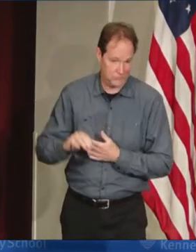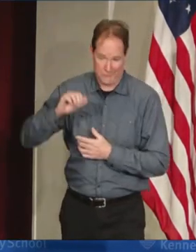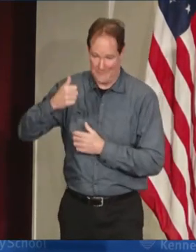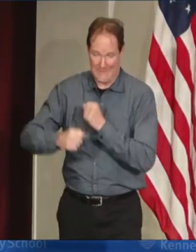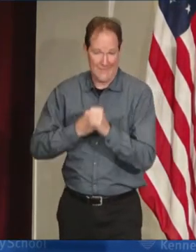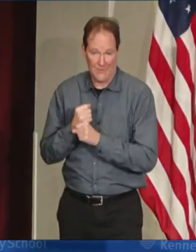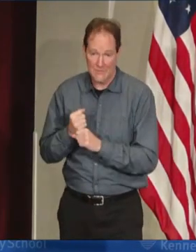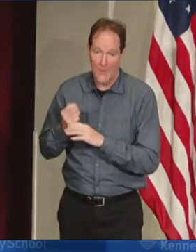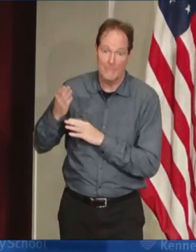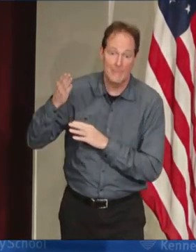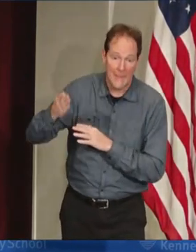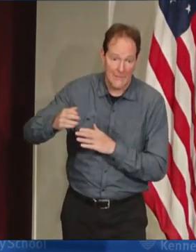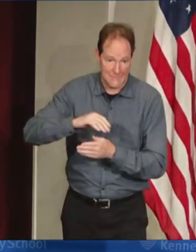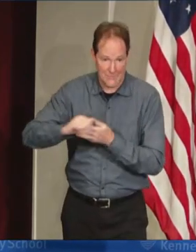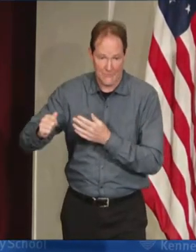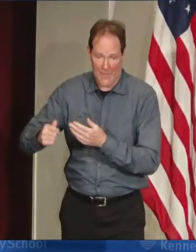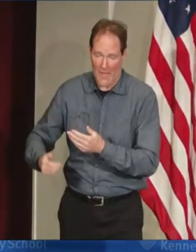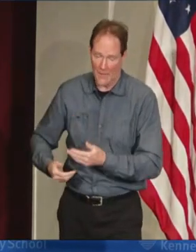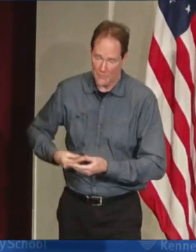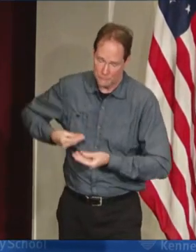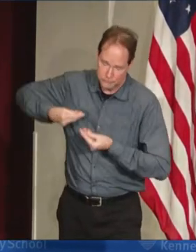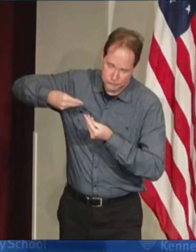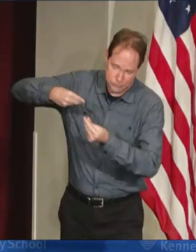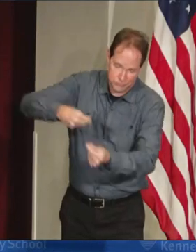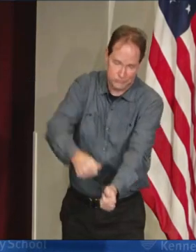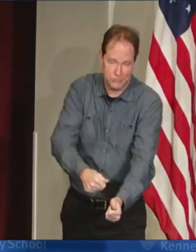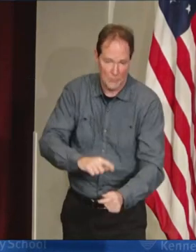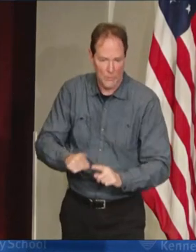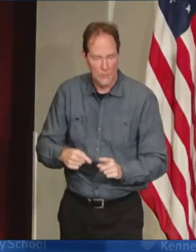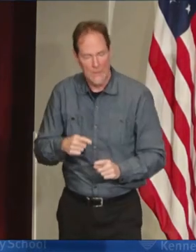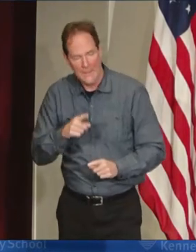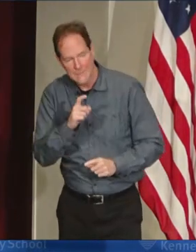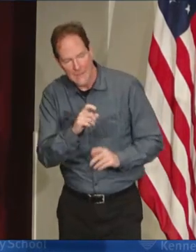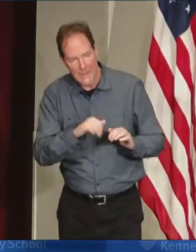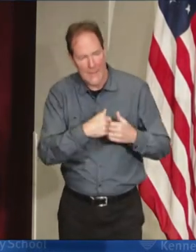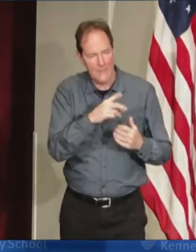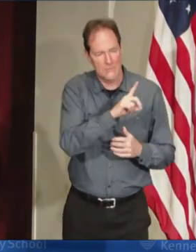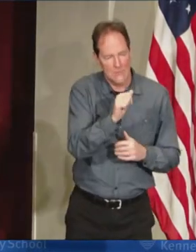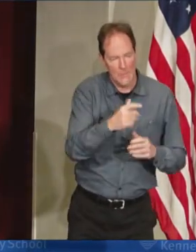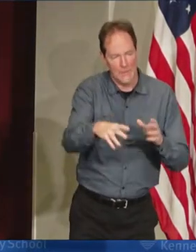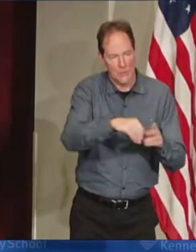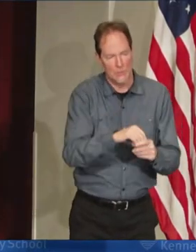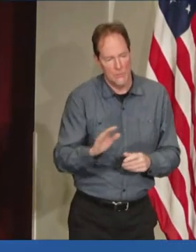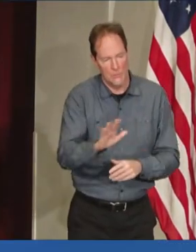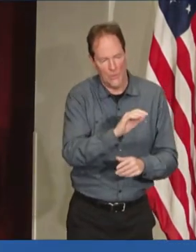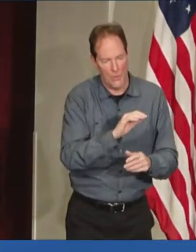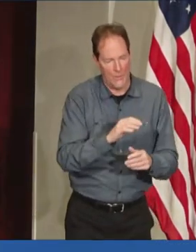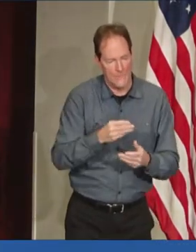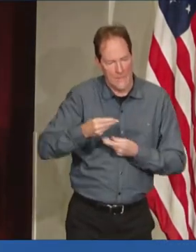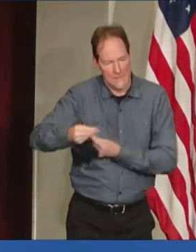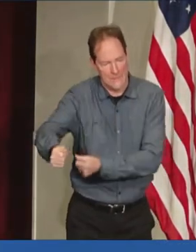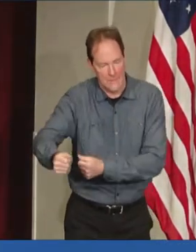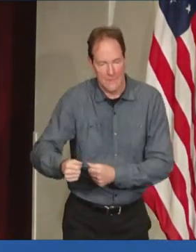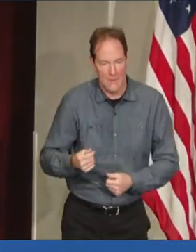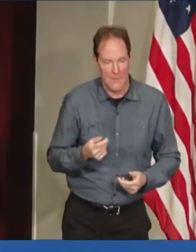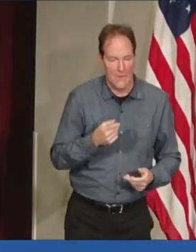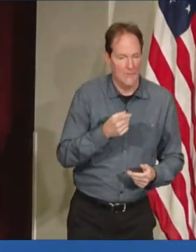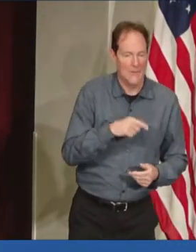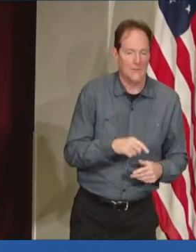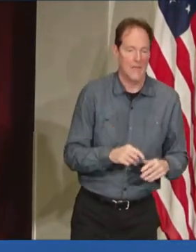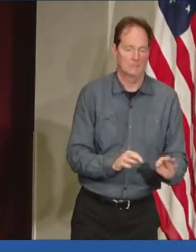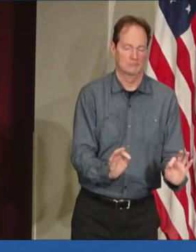the billions of dollars that they've spent, when you ask them how disability has been included, you can see that it's very